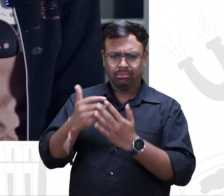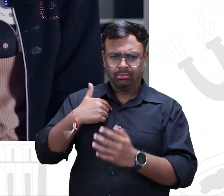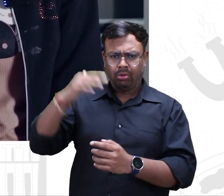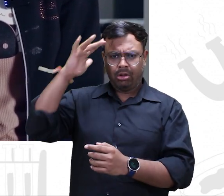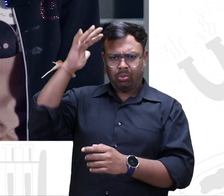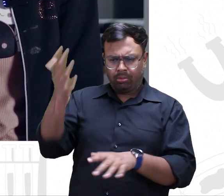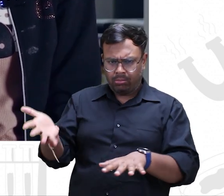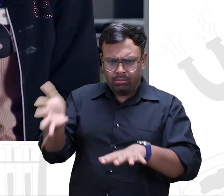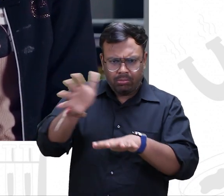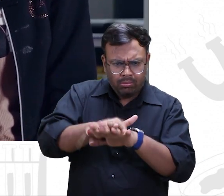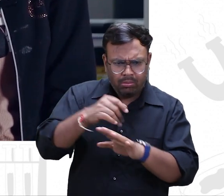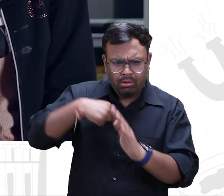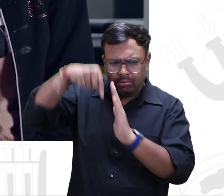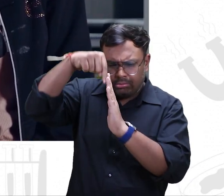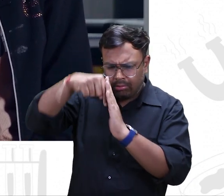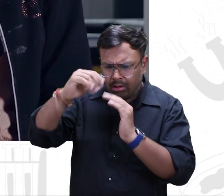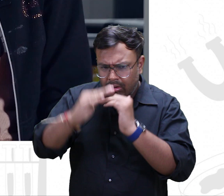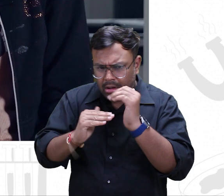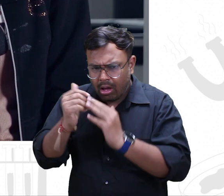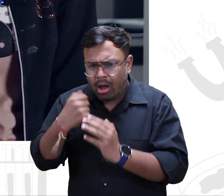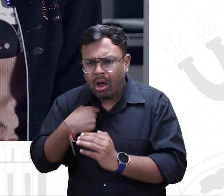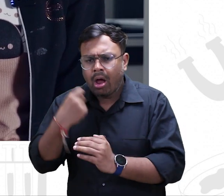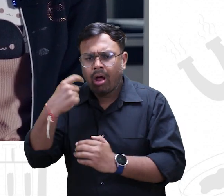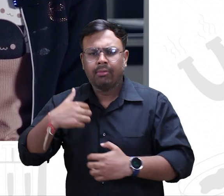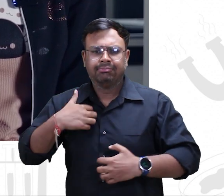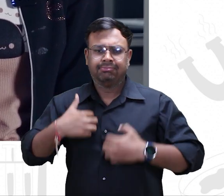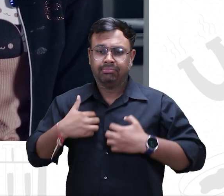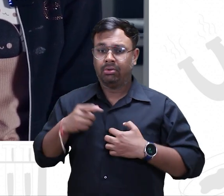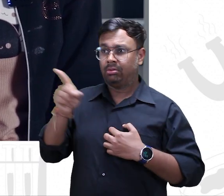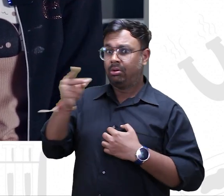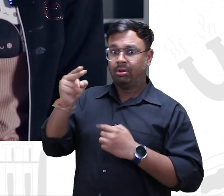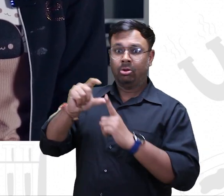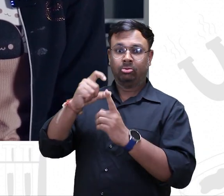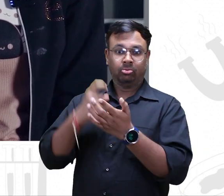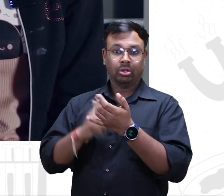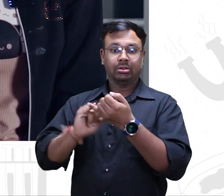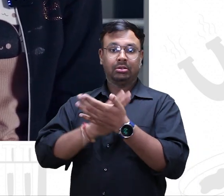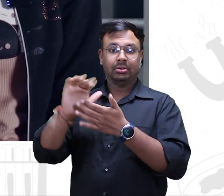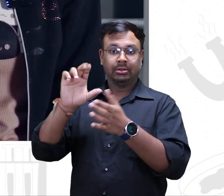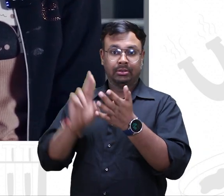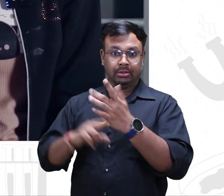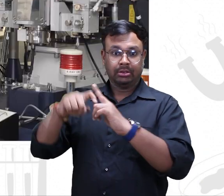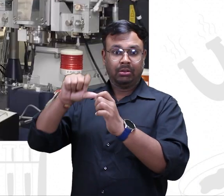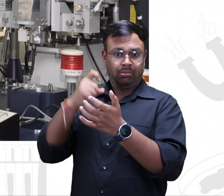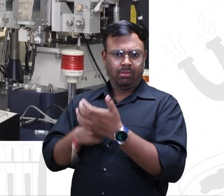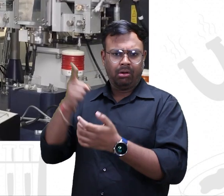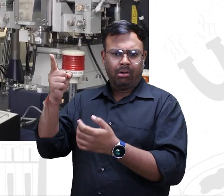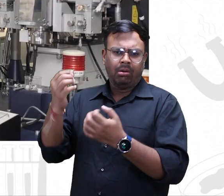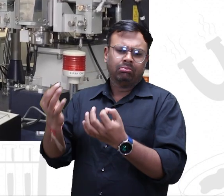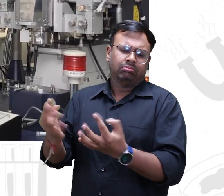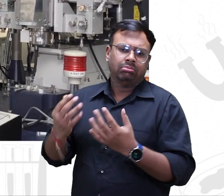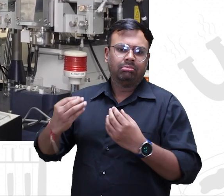test our hypothesis backed by a deep structural understanding. Interestingly, all these efforts are led by Dr. Shankar Narayanan,